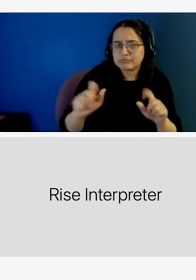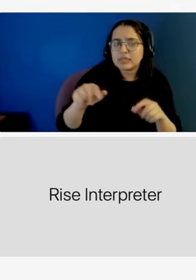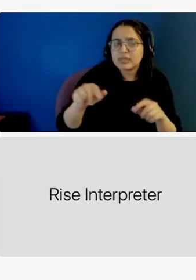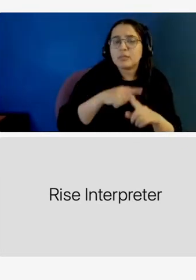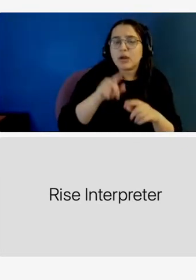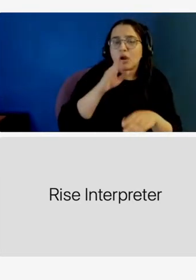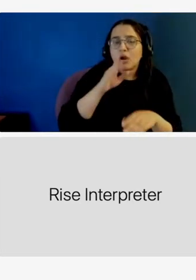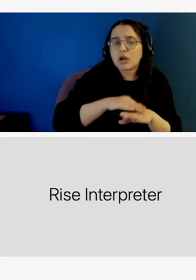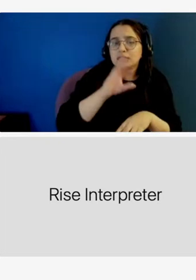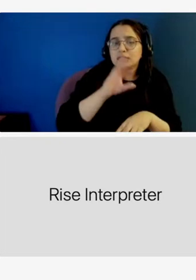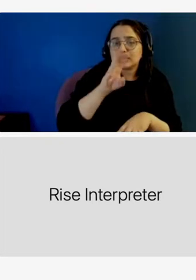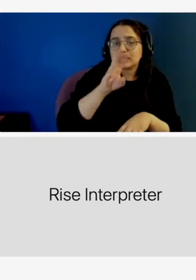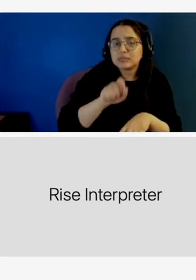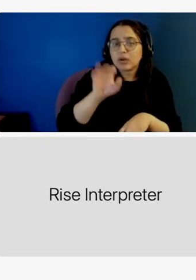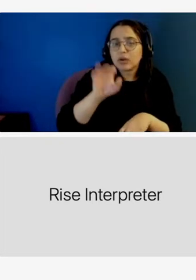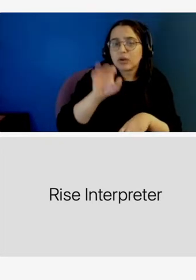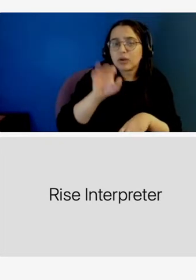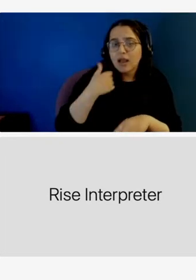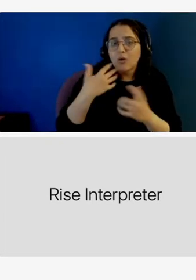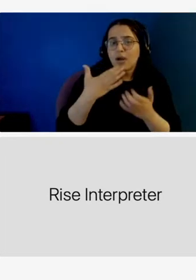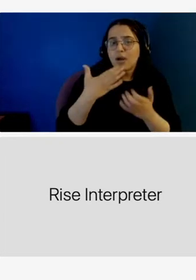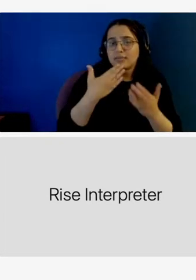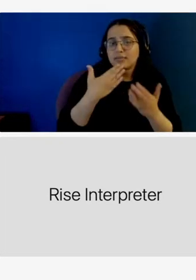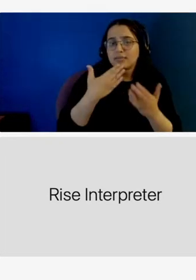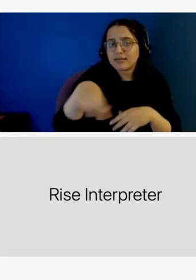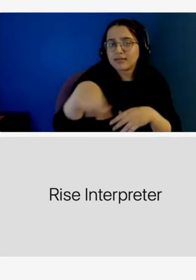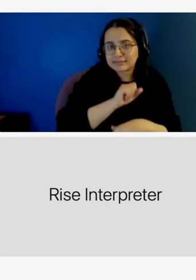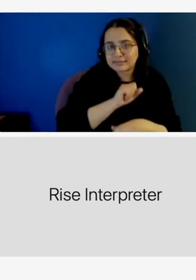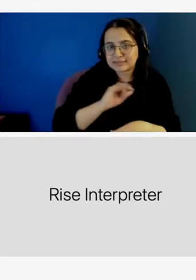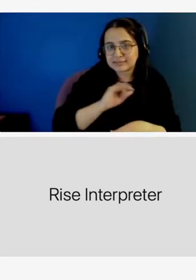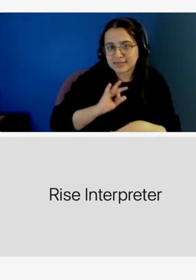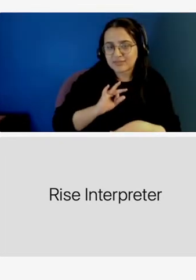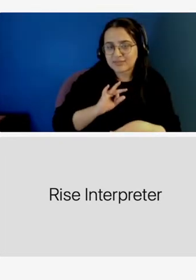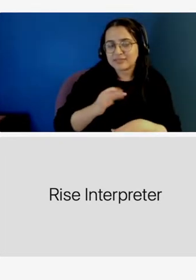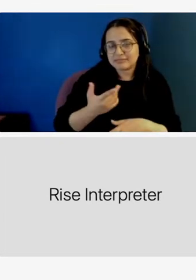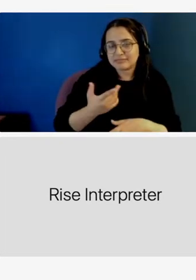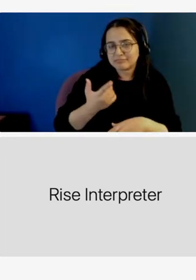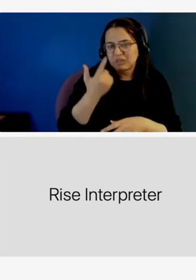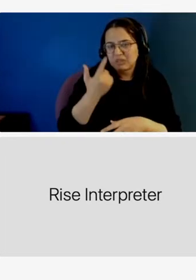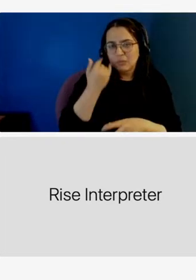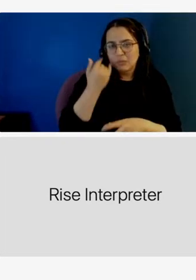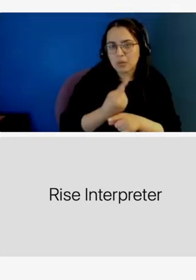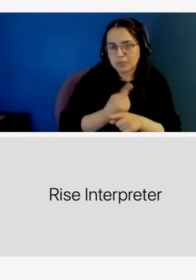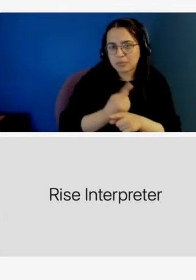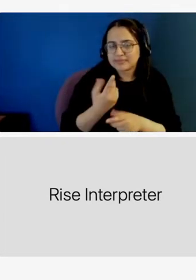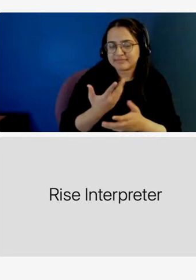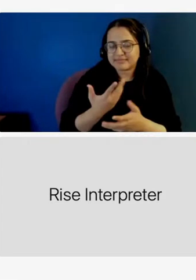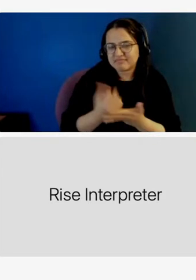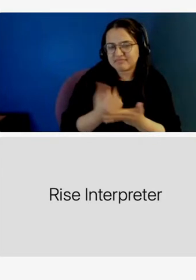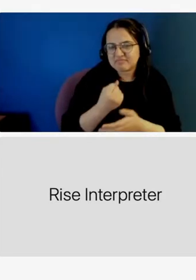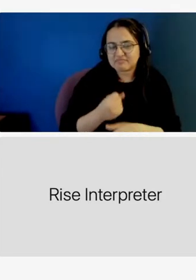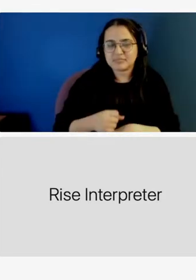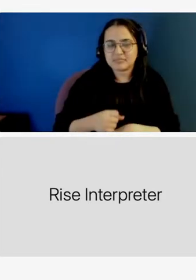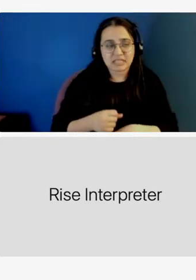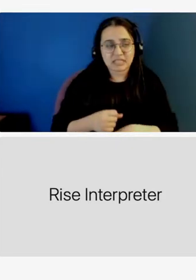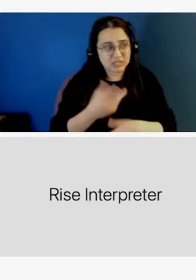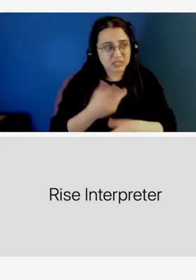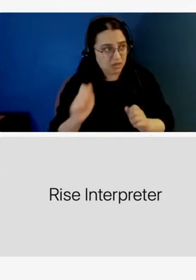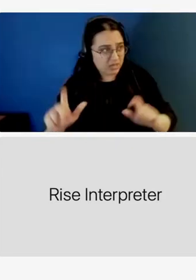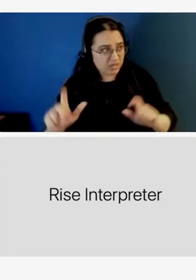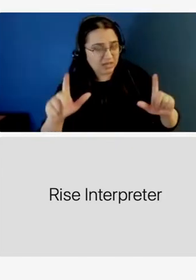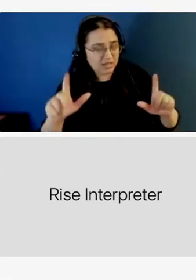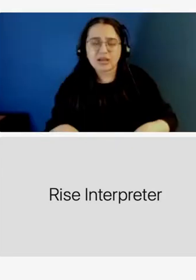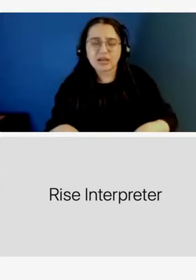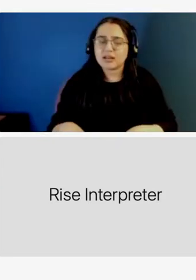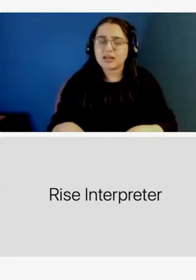happy to do that very quickly, if that's appropriate, rather than pull it for a separate consideration. You want to pull it? How would you want to ask? Yeah, if I could just